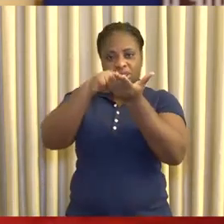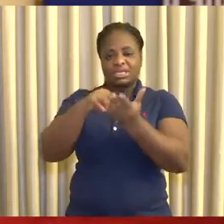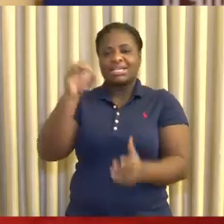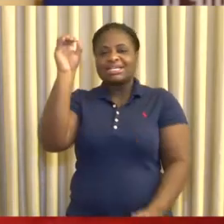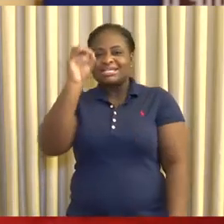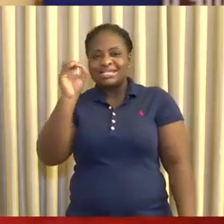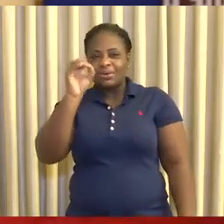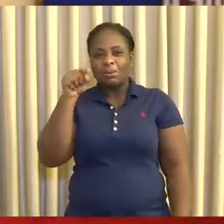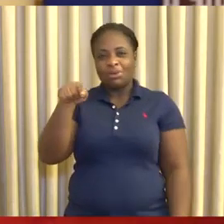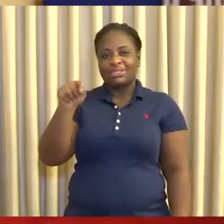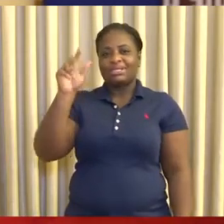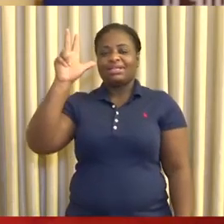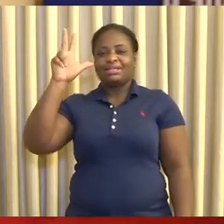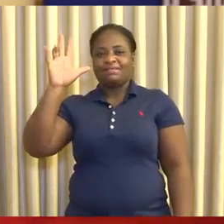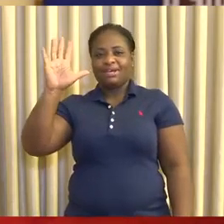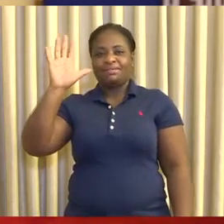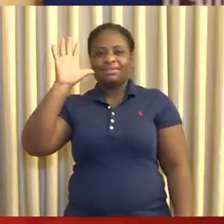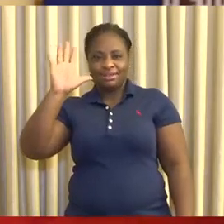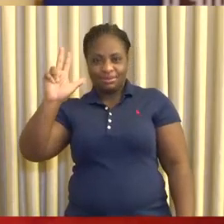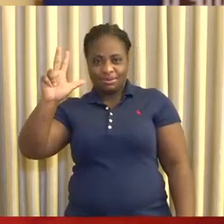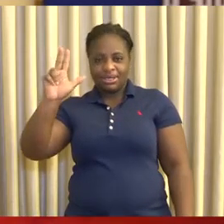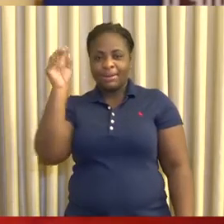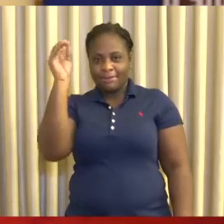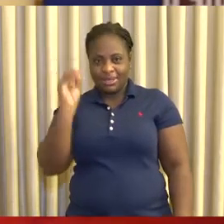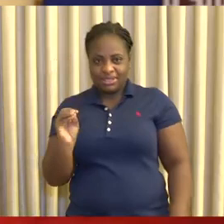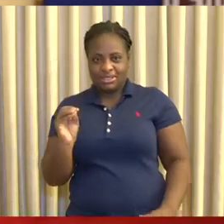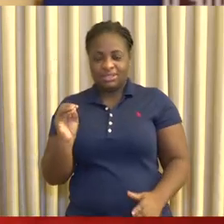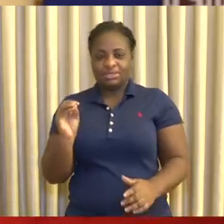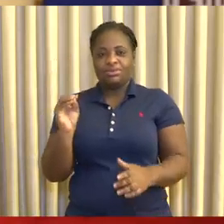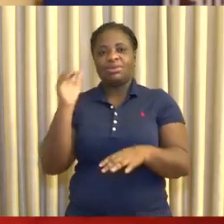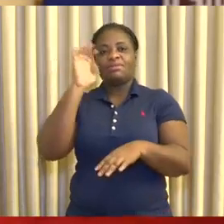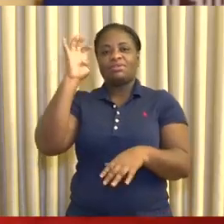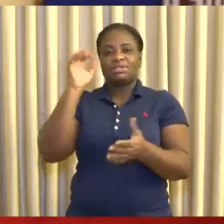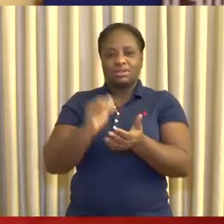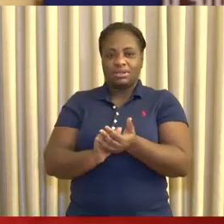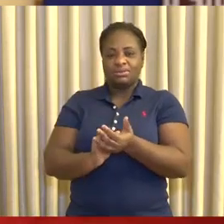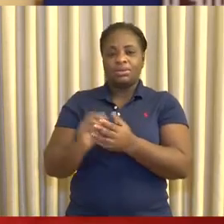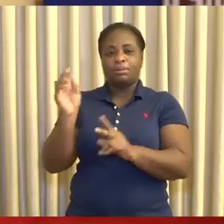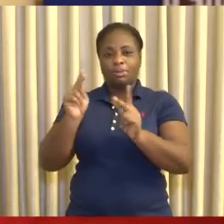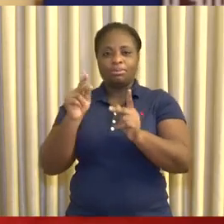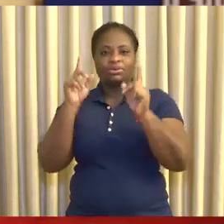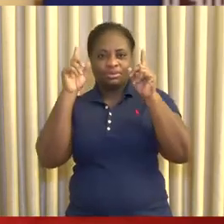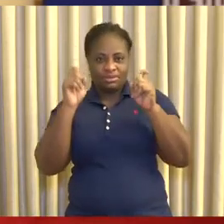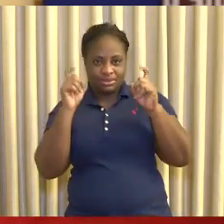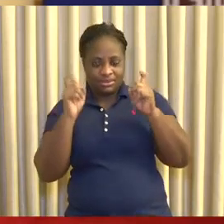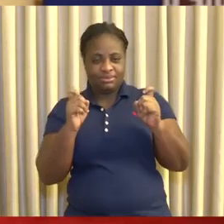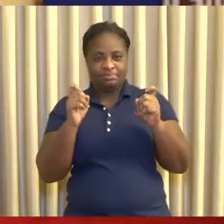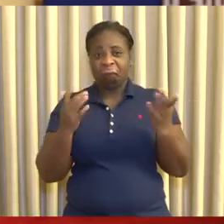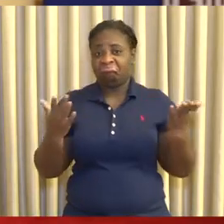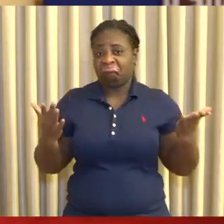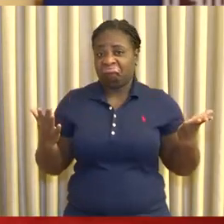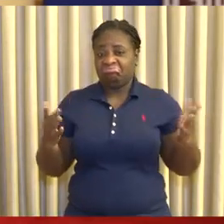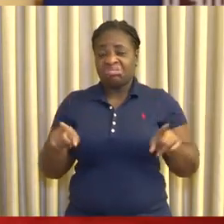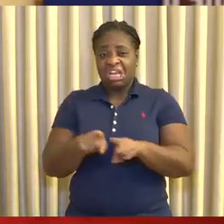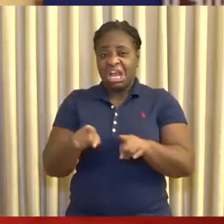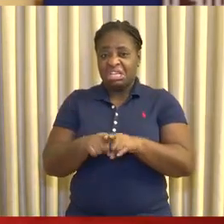.53 percent of the 14,611 tested. Whilst